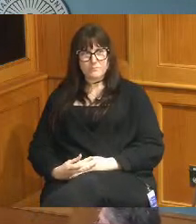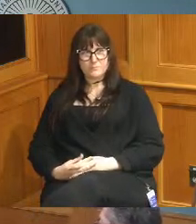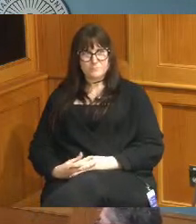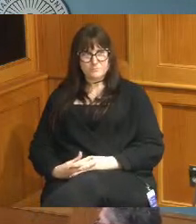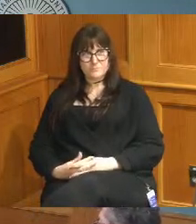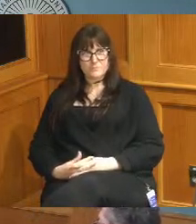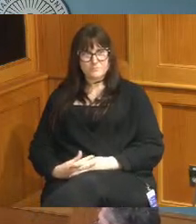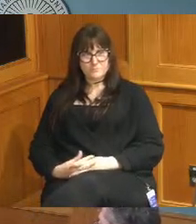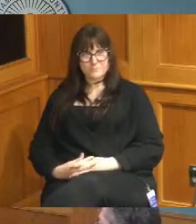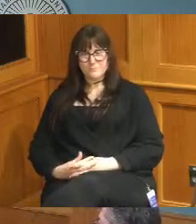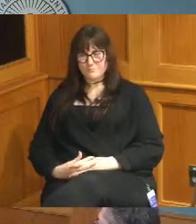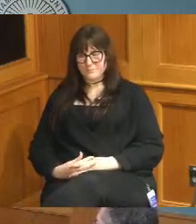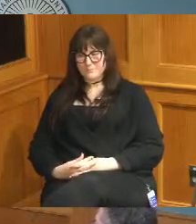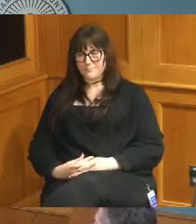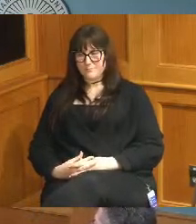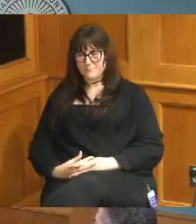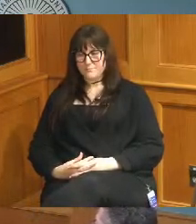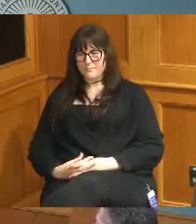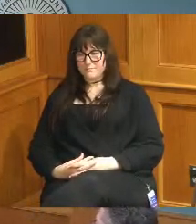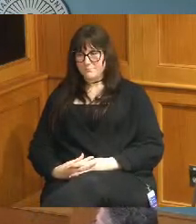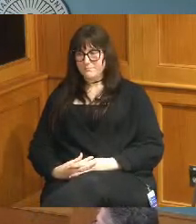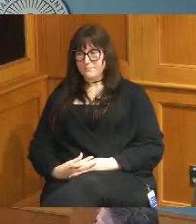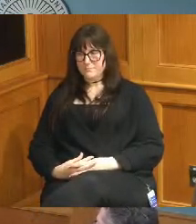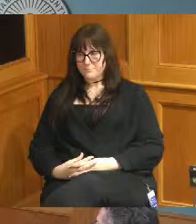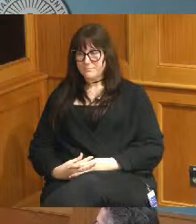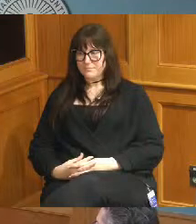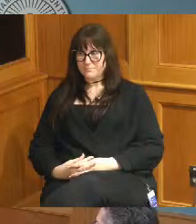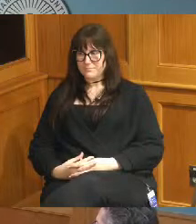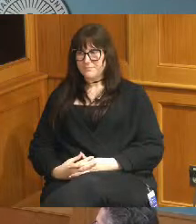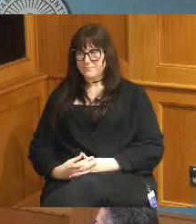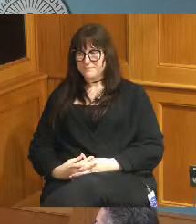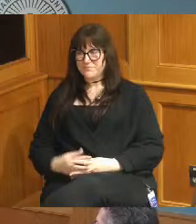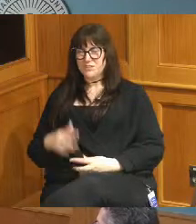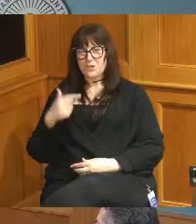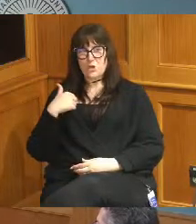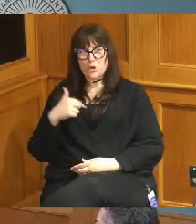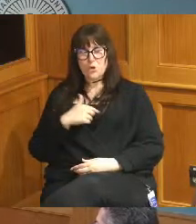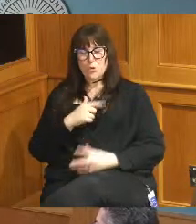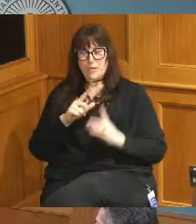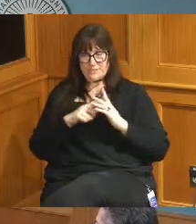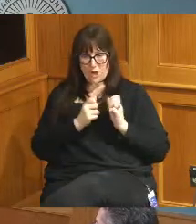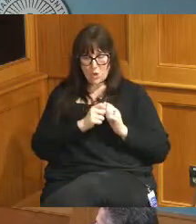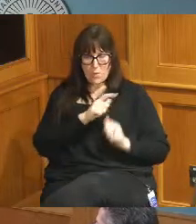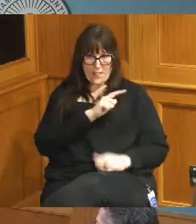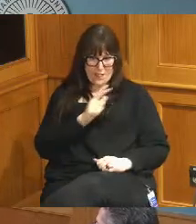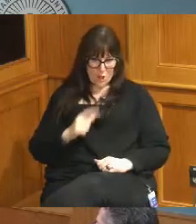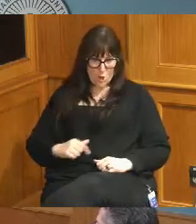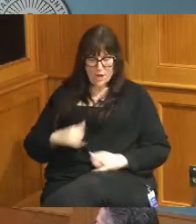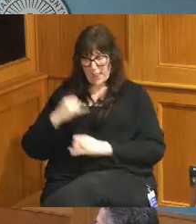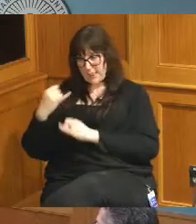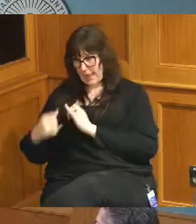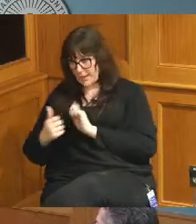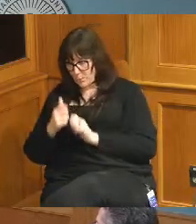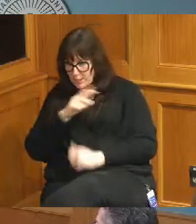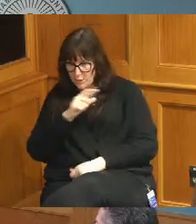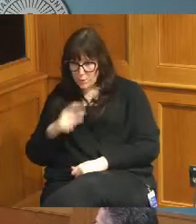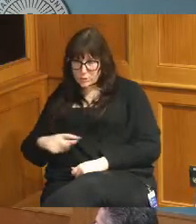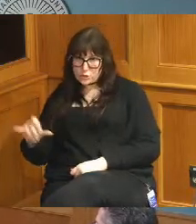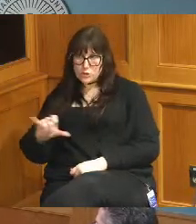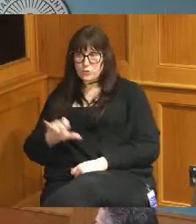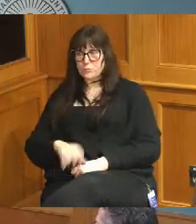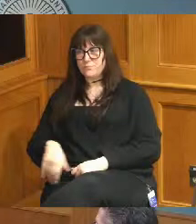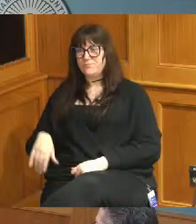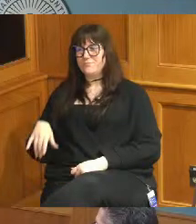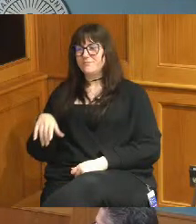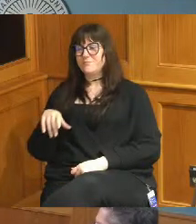Okay, and finally, we begin with the Lord. We're going to end with the Lord.